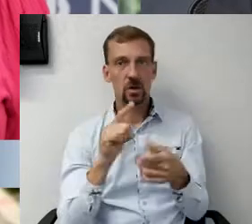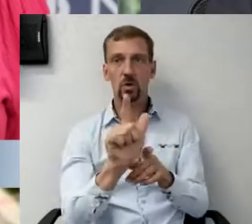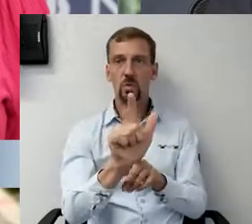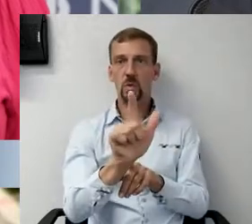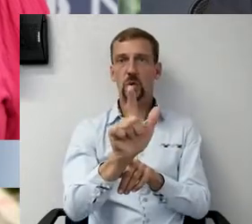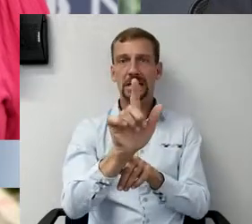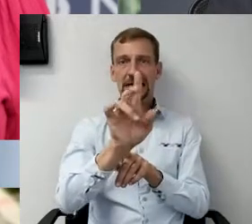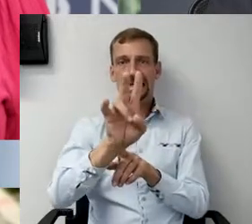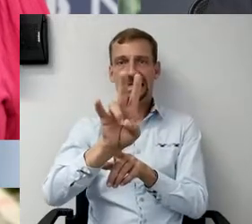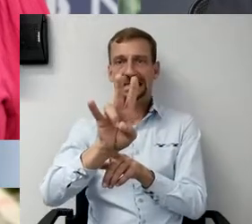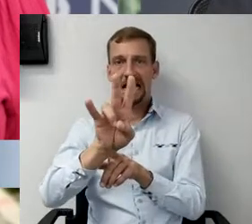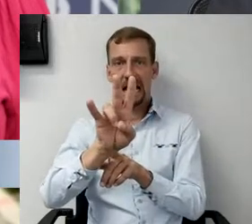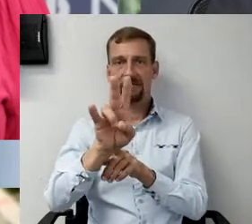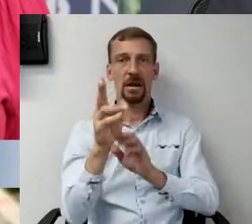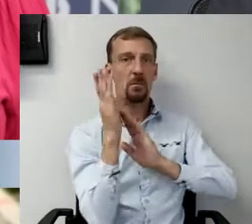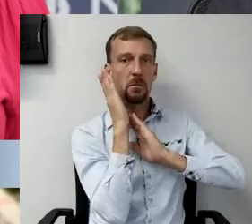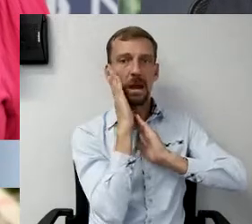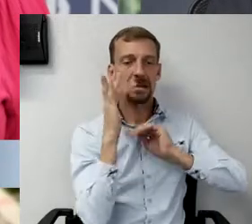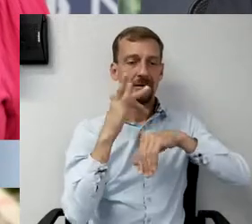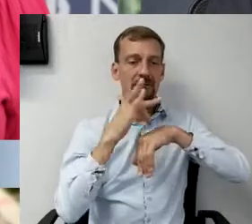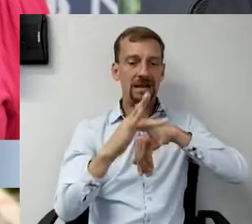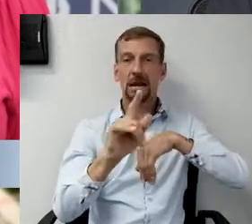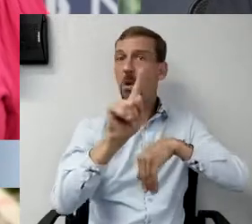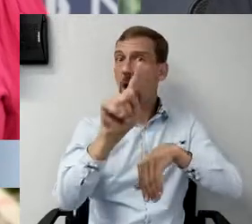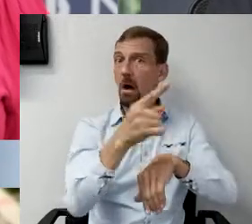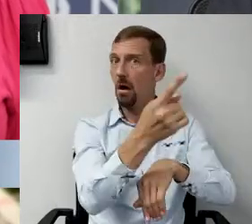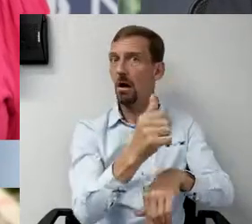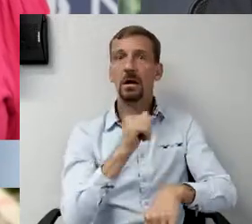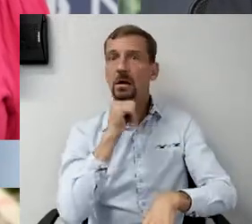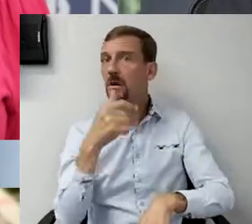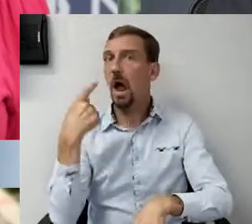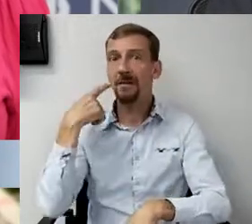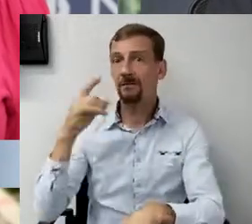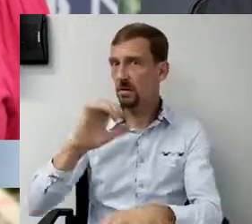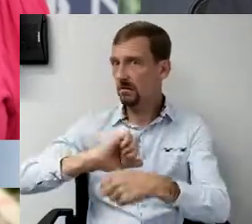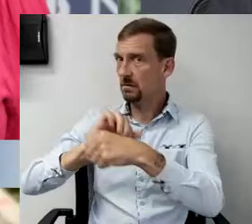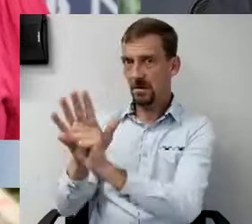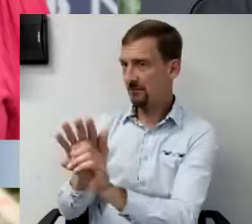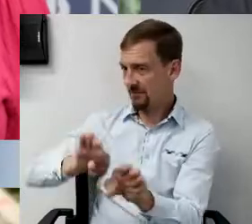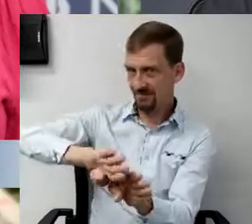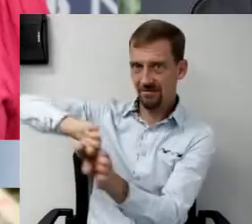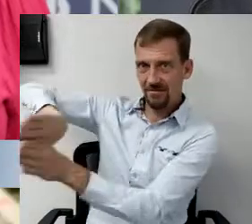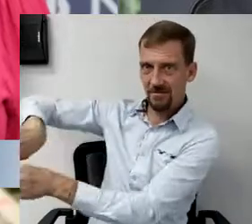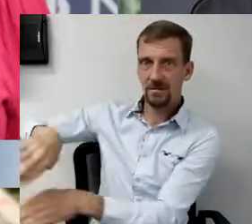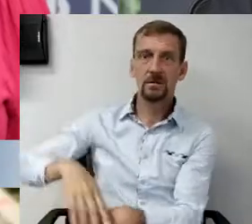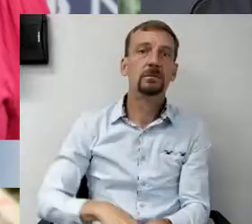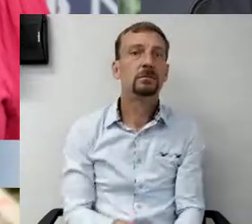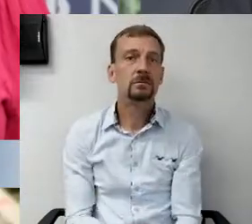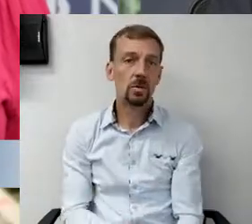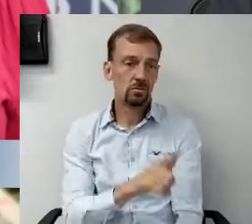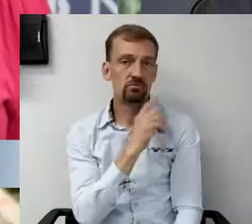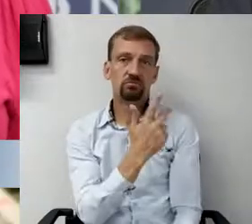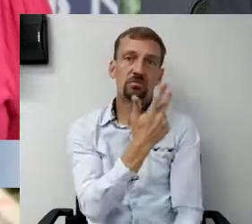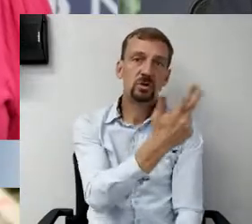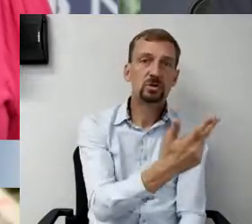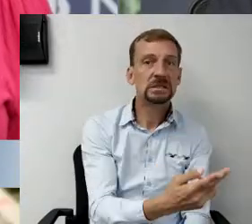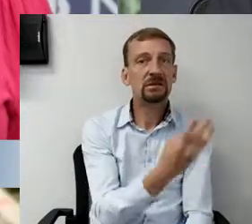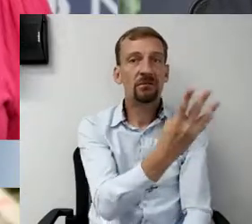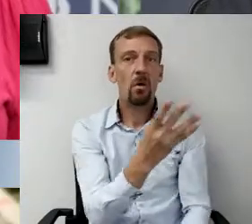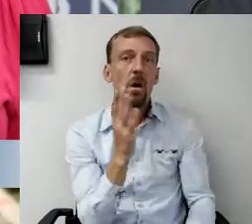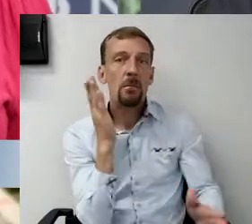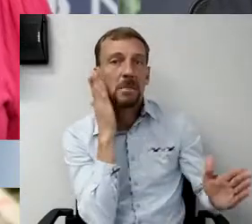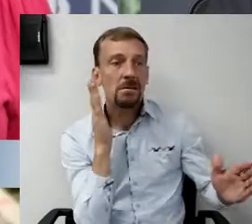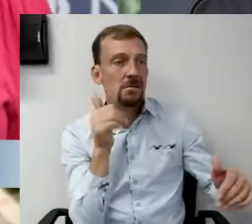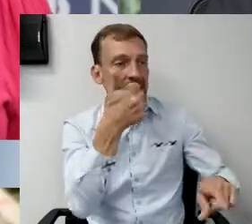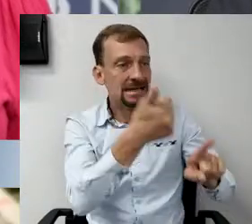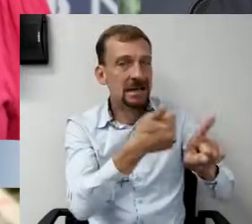27 non-COVID beds that were empty, and 3 or 4 beds on almost every unit. So